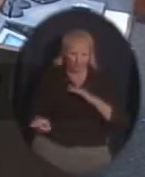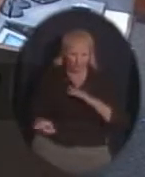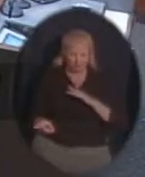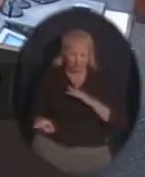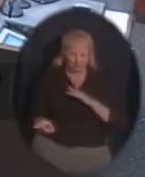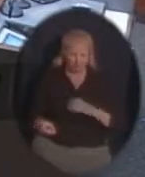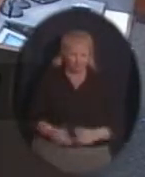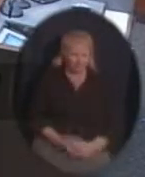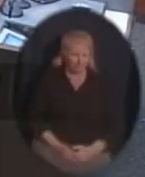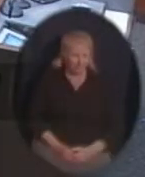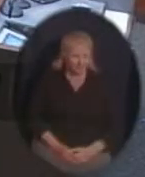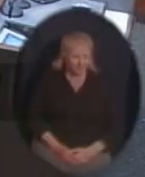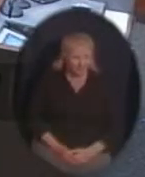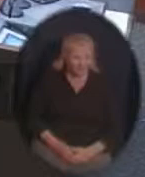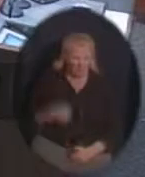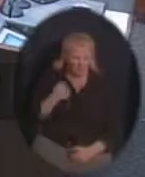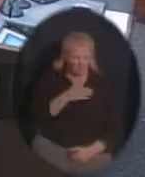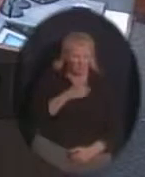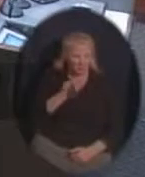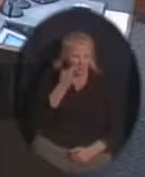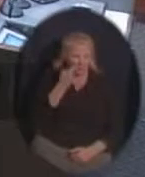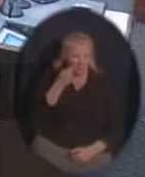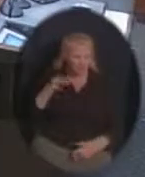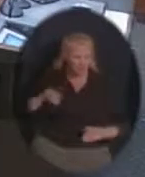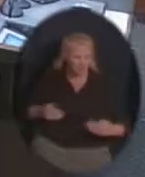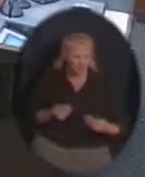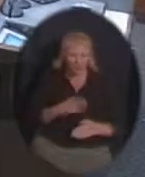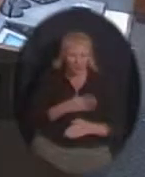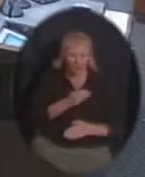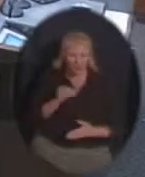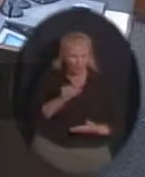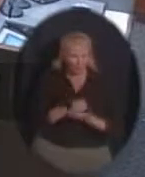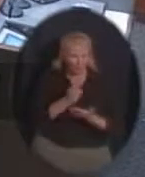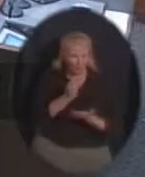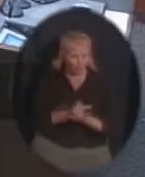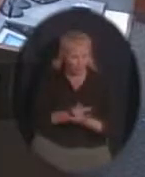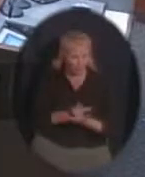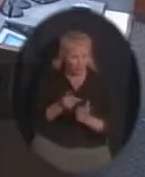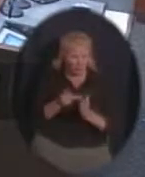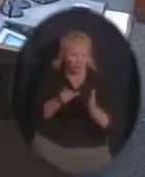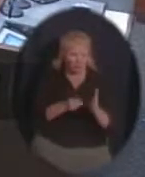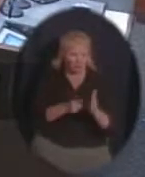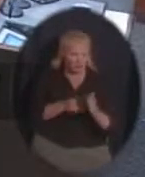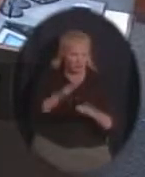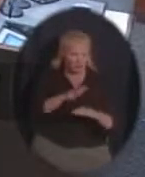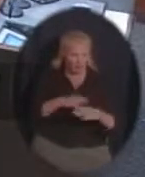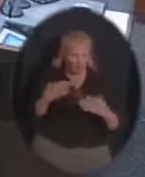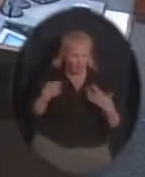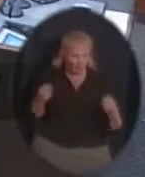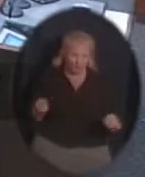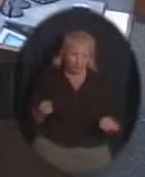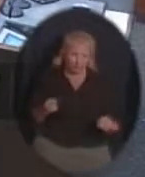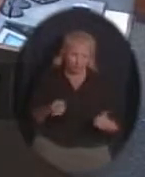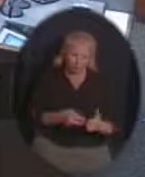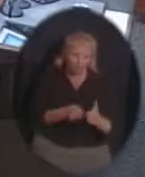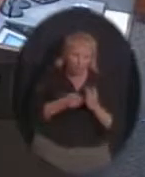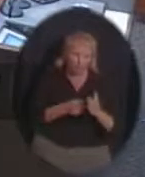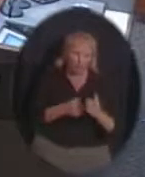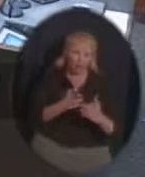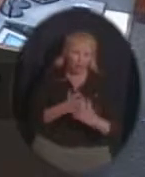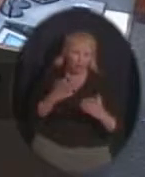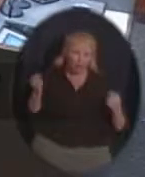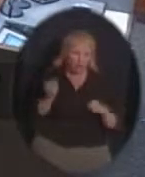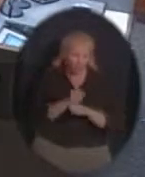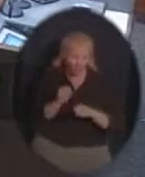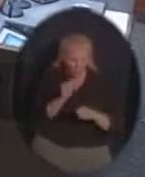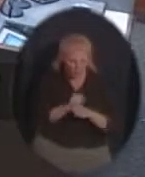just introduced and just approved our policy on health and nutrition, which is going to require a lot of willpower, a lot of